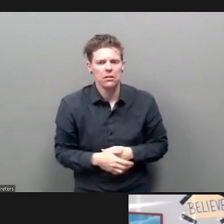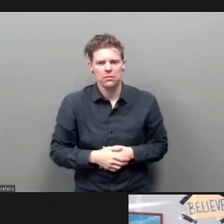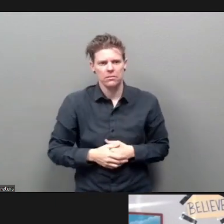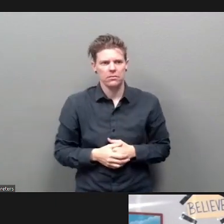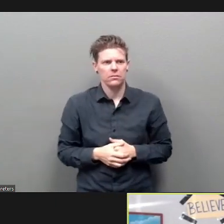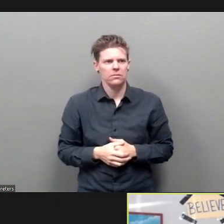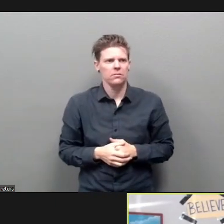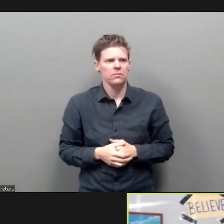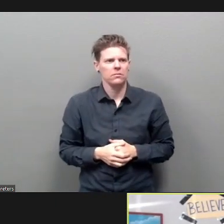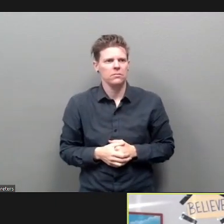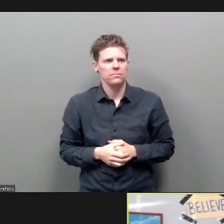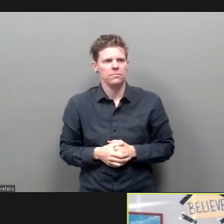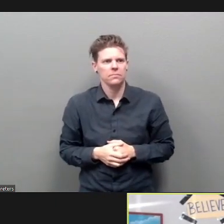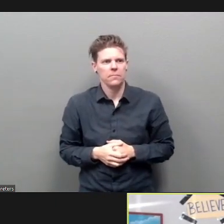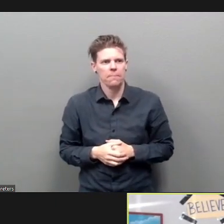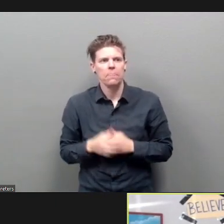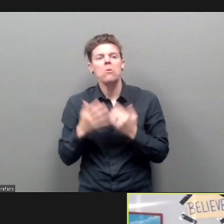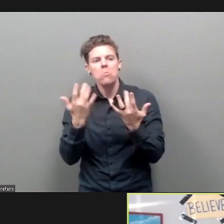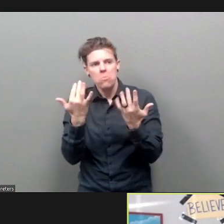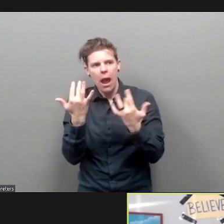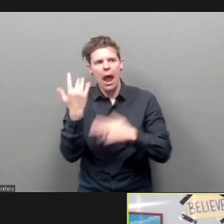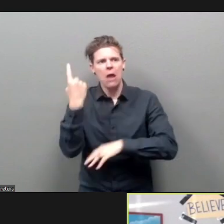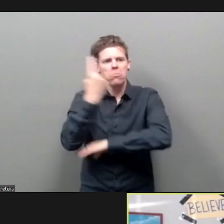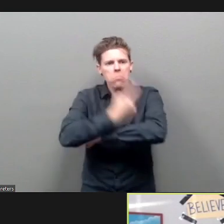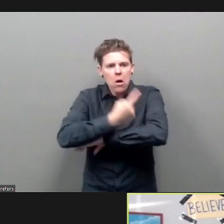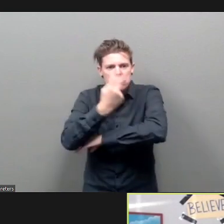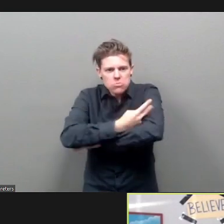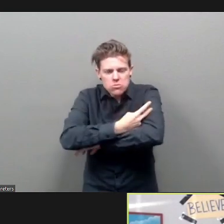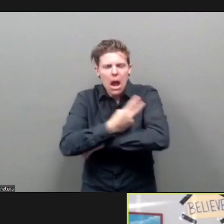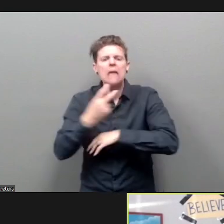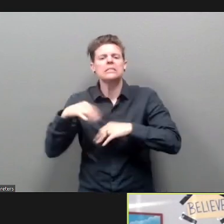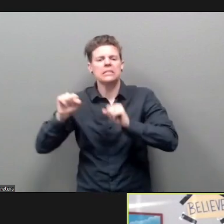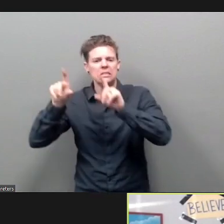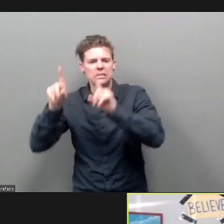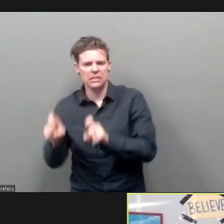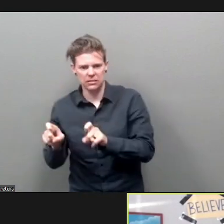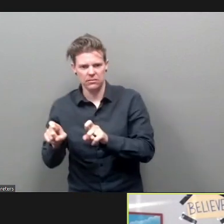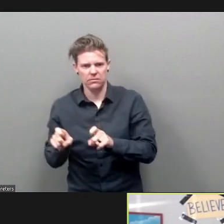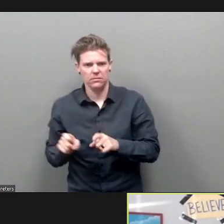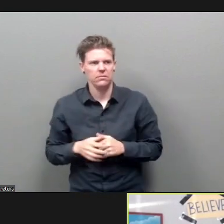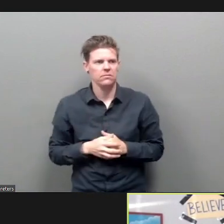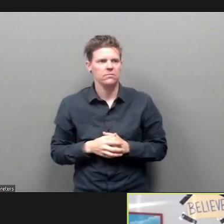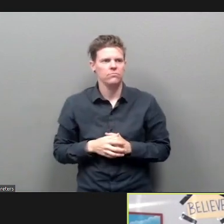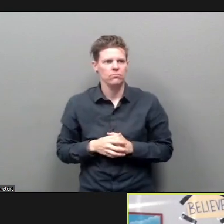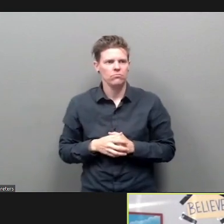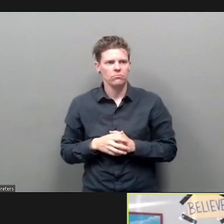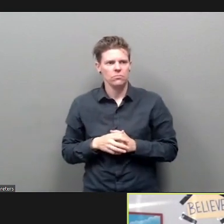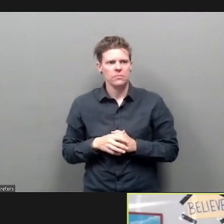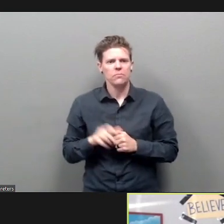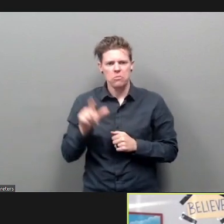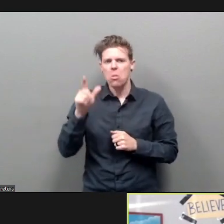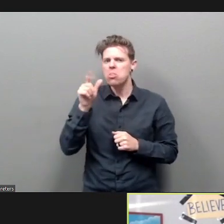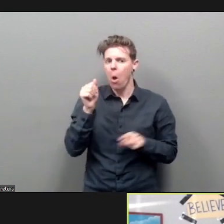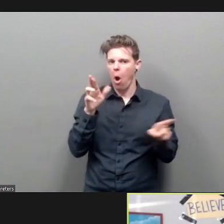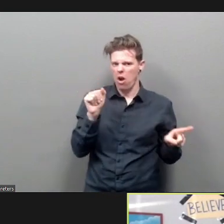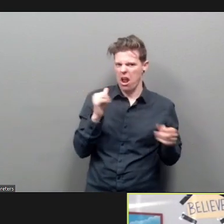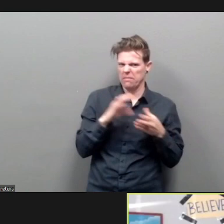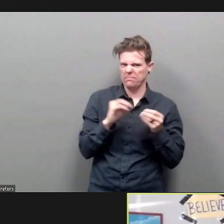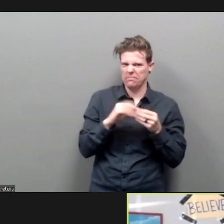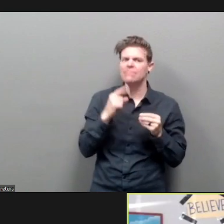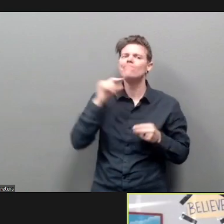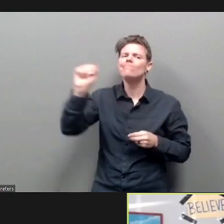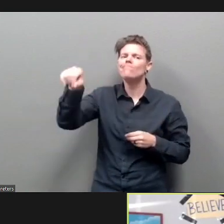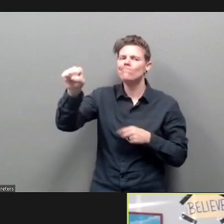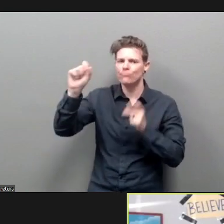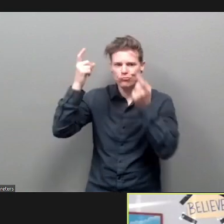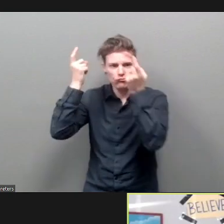with that? I agree with that 100%. So the reason the rapid test, like David said, is much more accurate. If